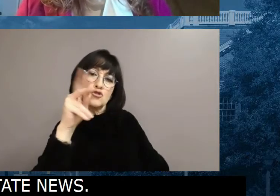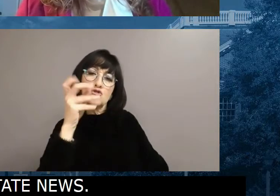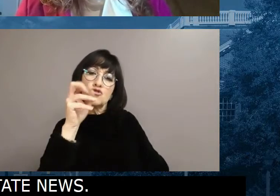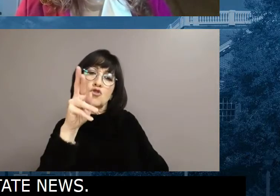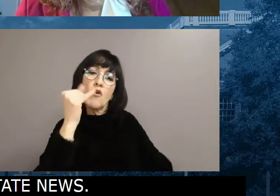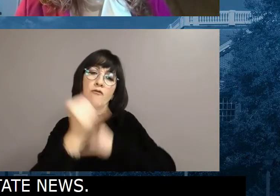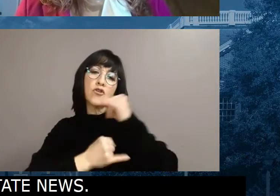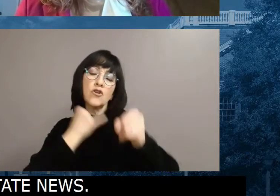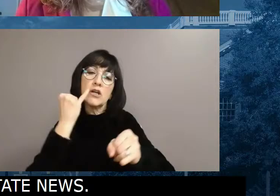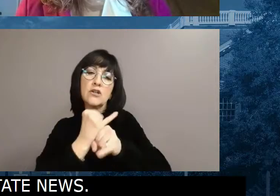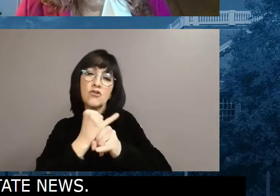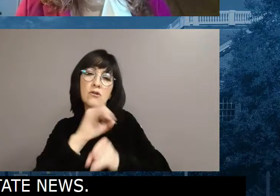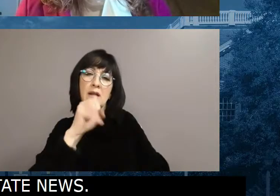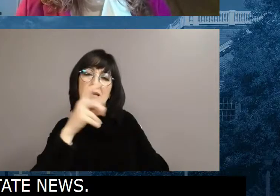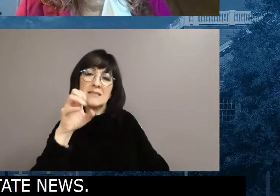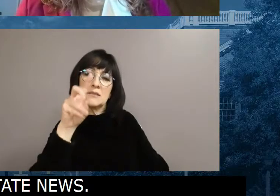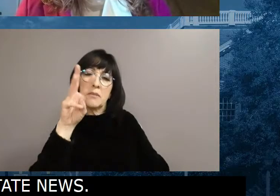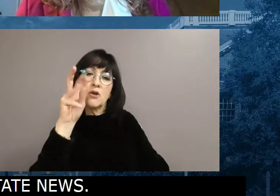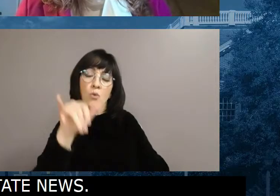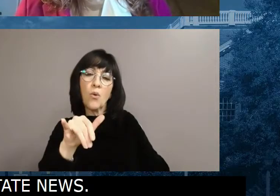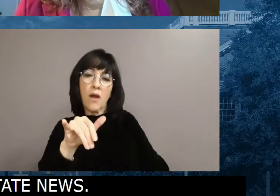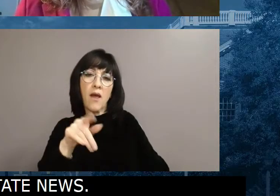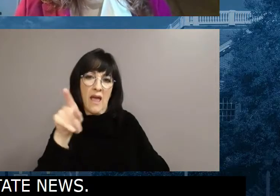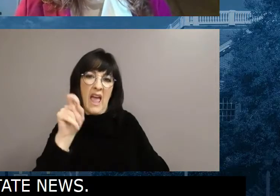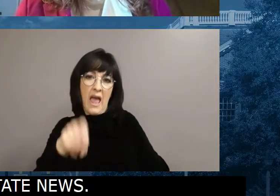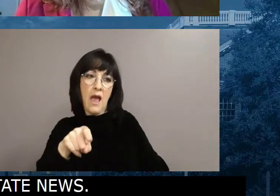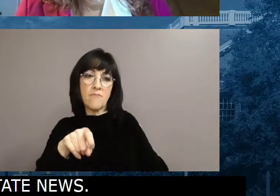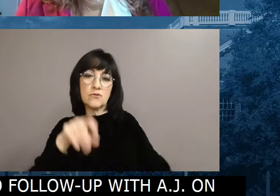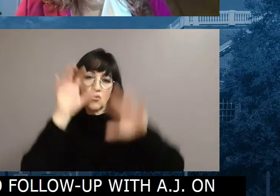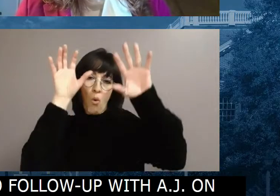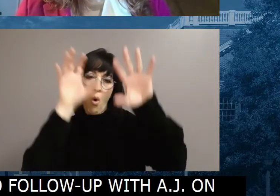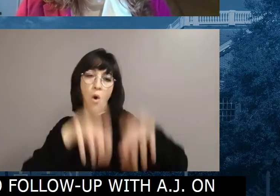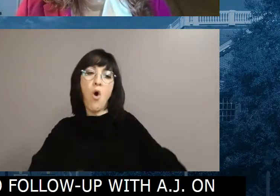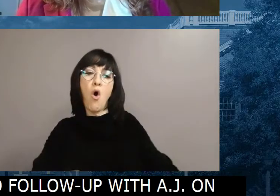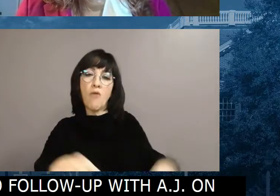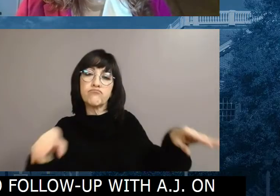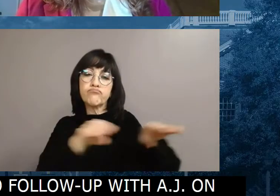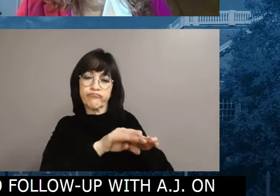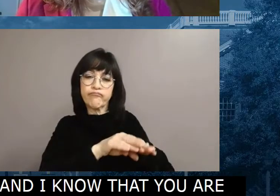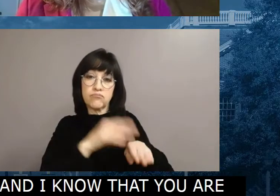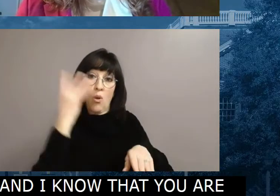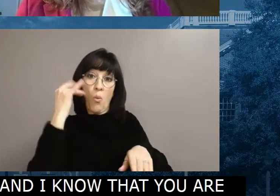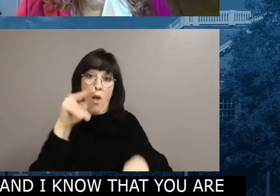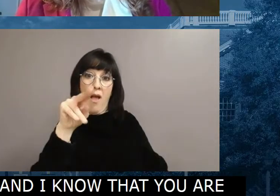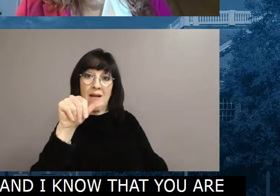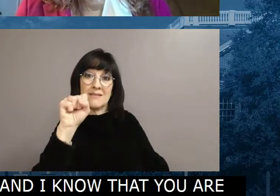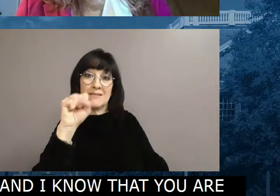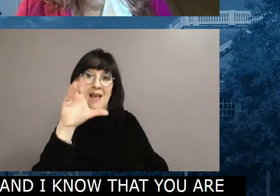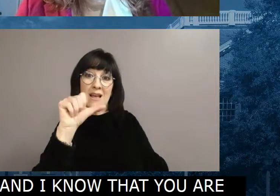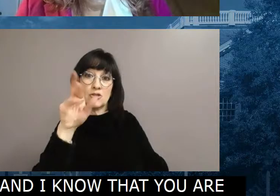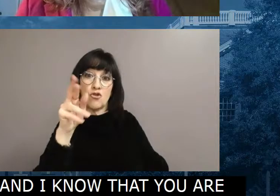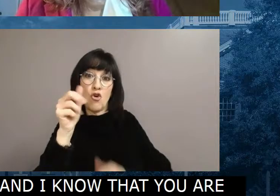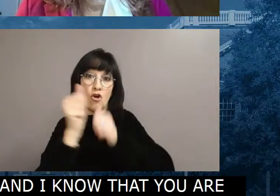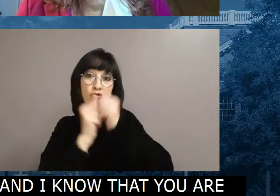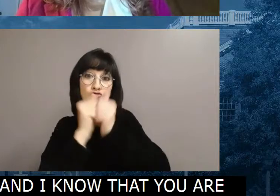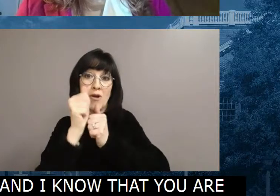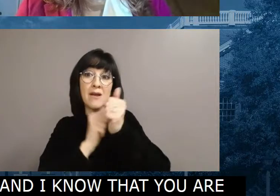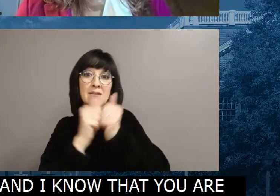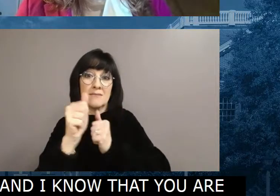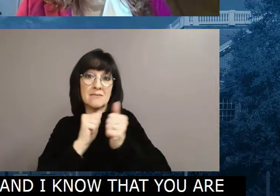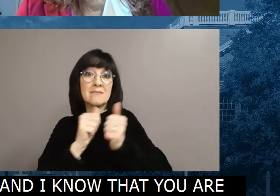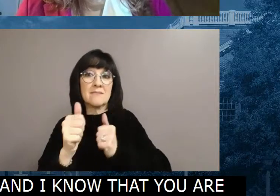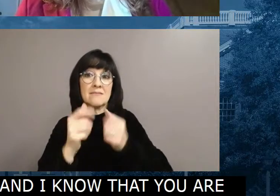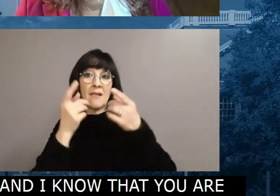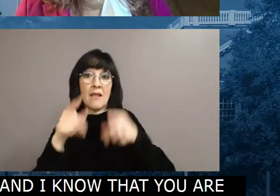know you're going to have to take it down for when NASCAR comes. Are there plans to have a site like